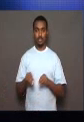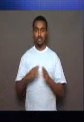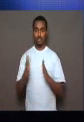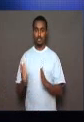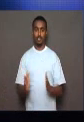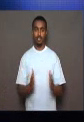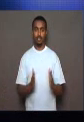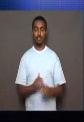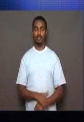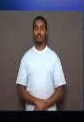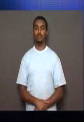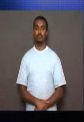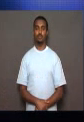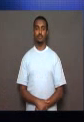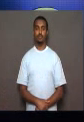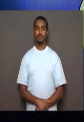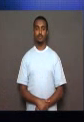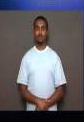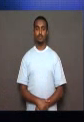Students, let's get ready.